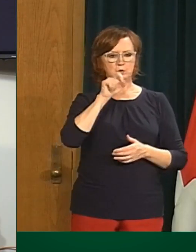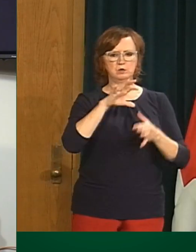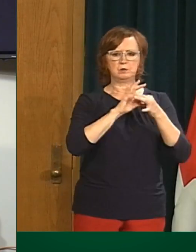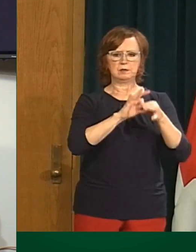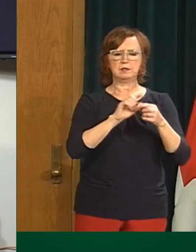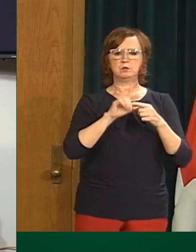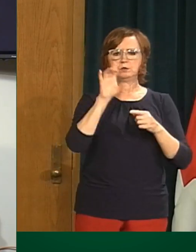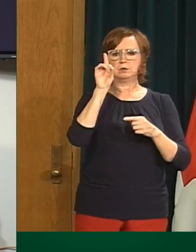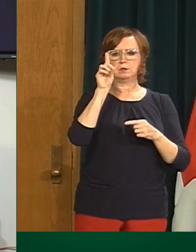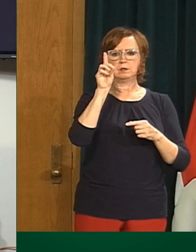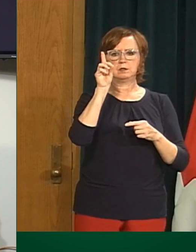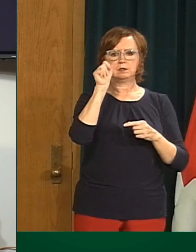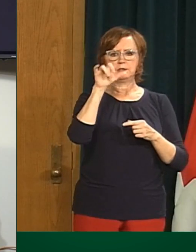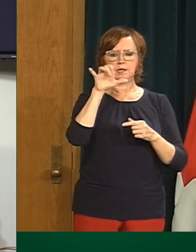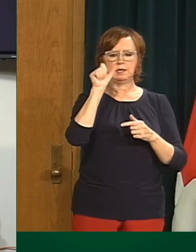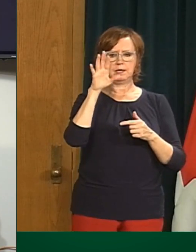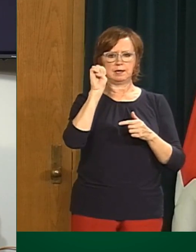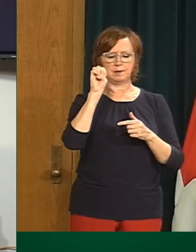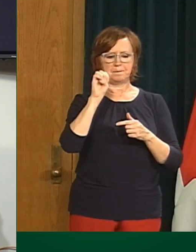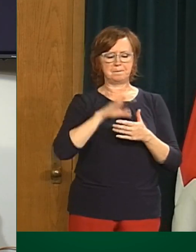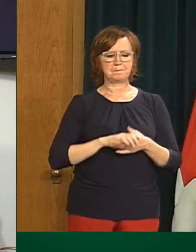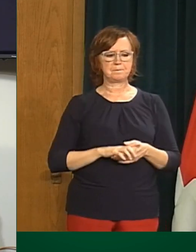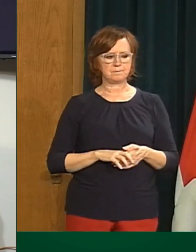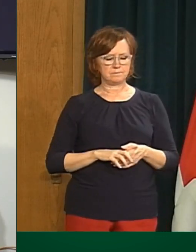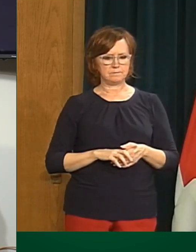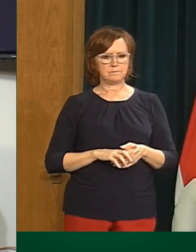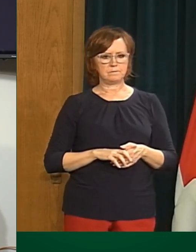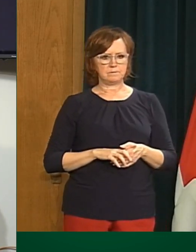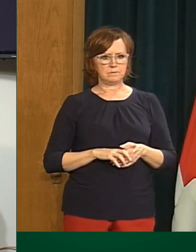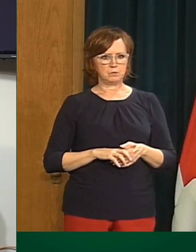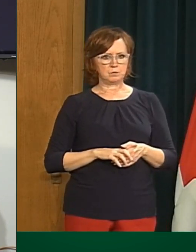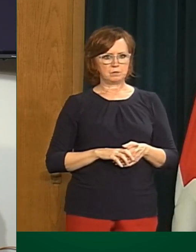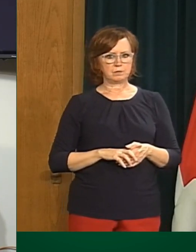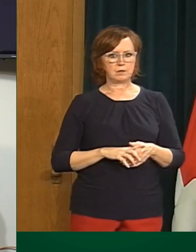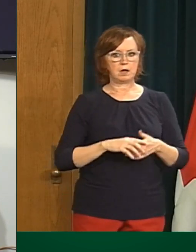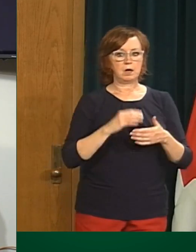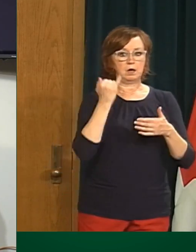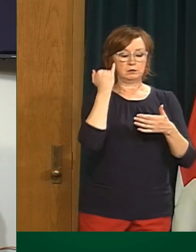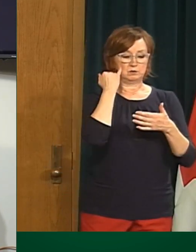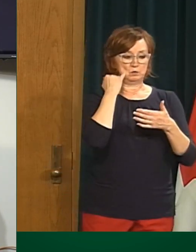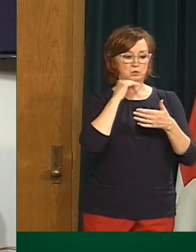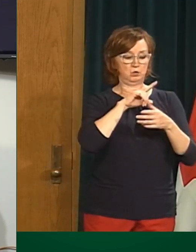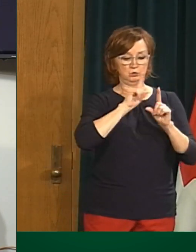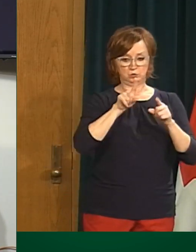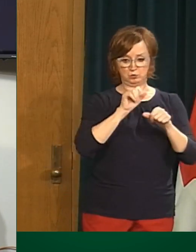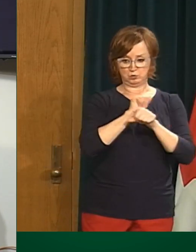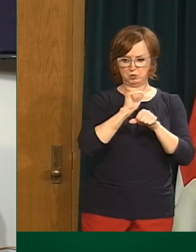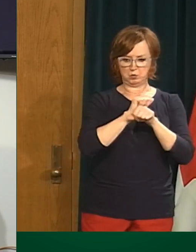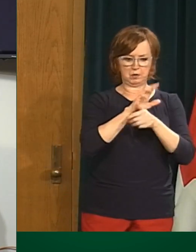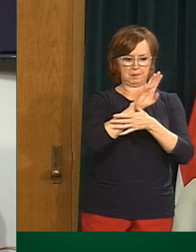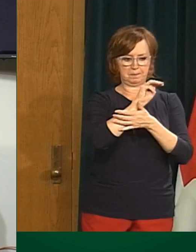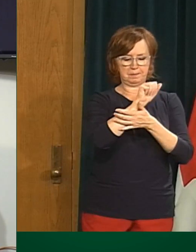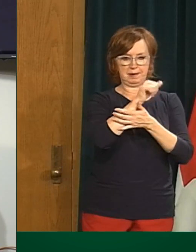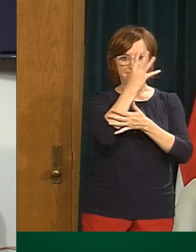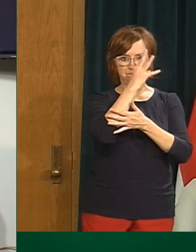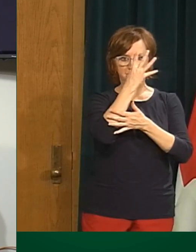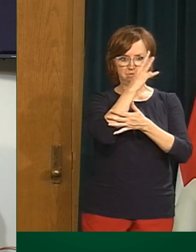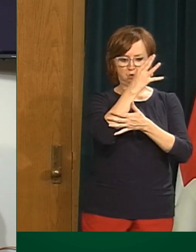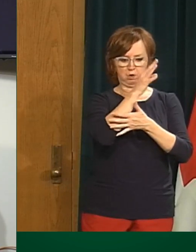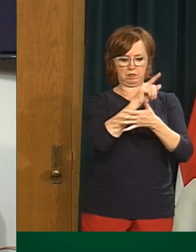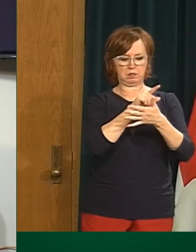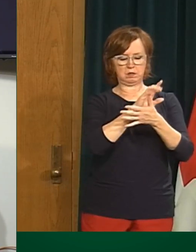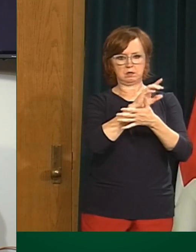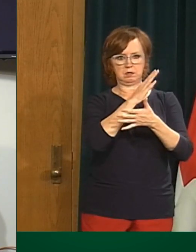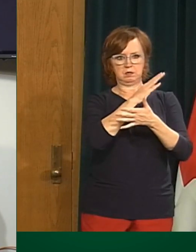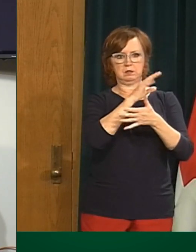there's some available options for people going back in phase 1 and 2 to access different things. But I guess my question